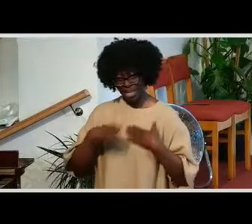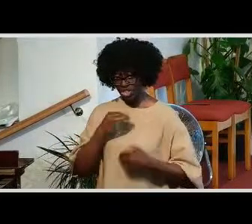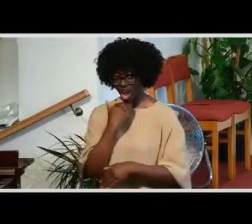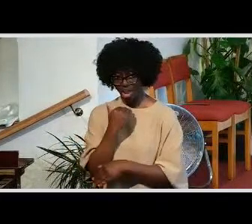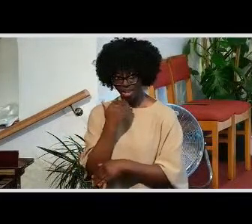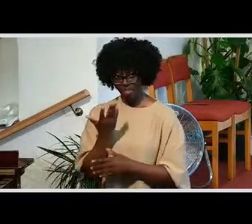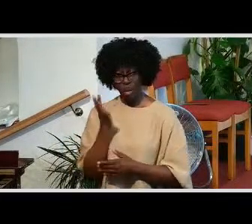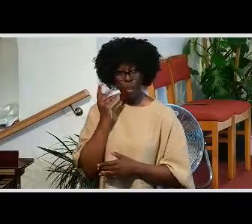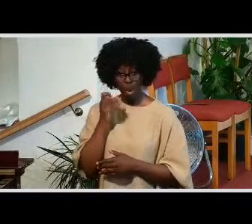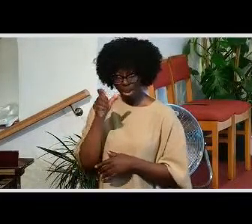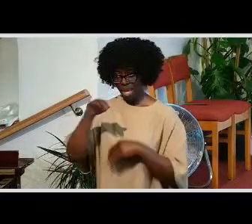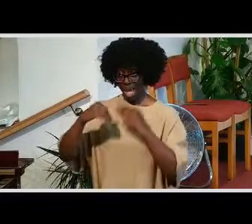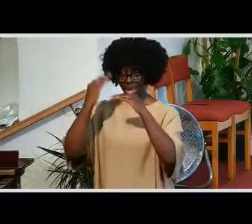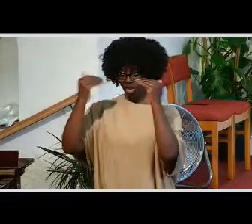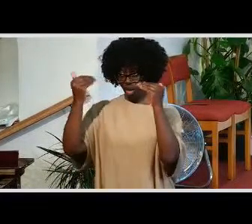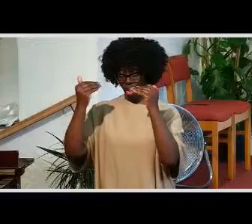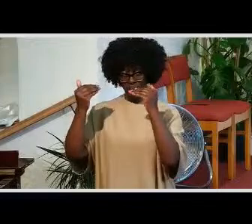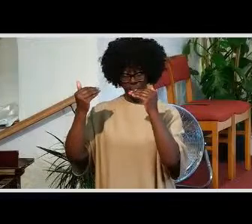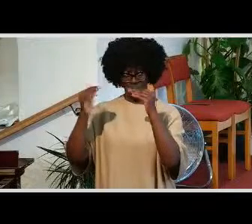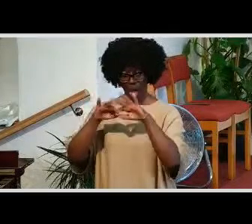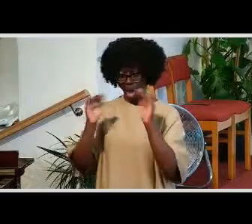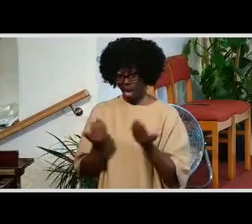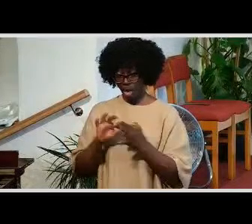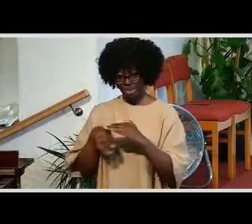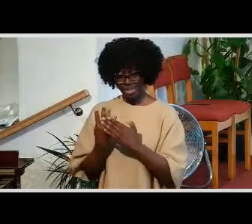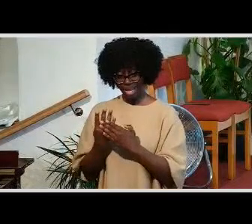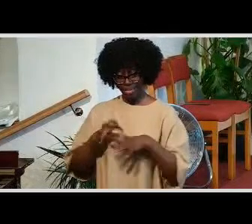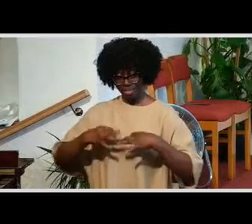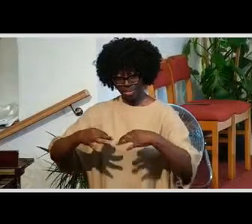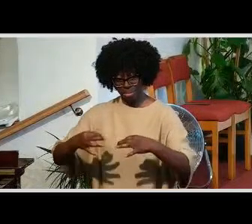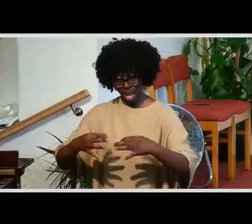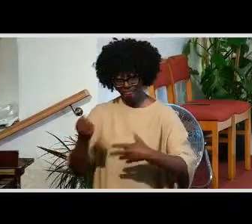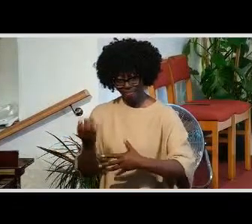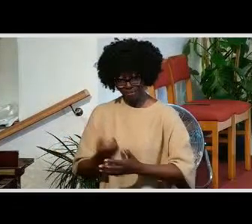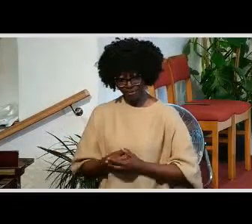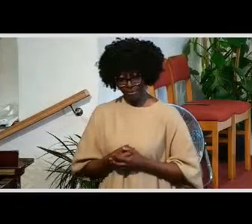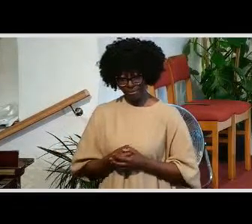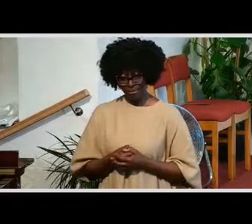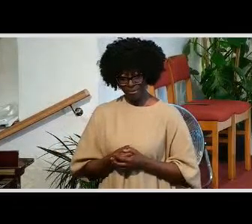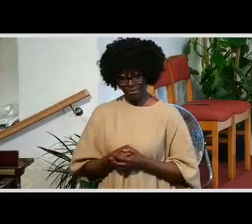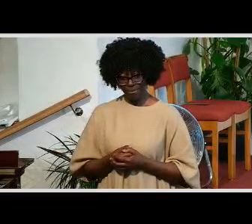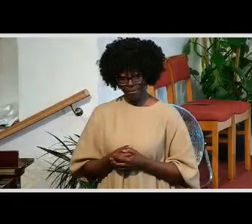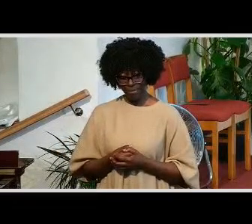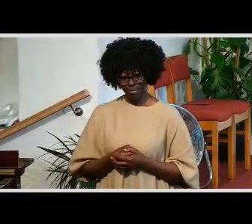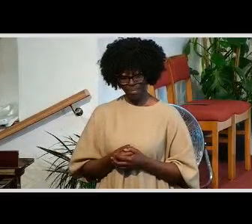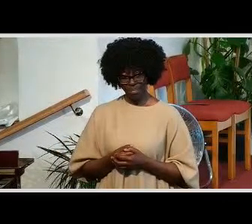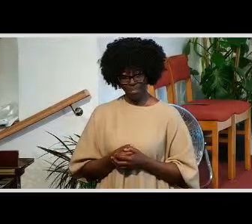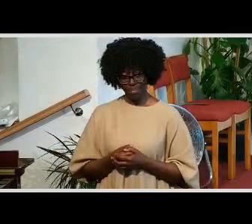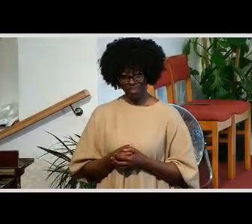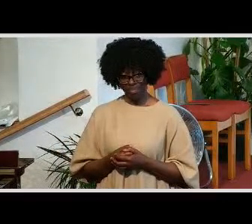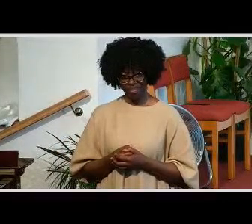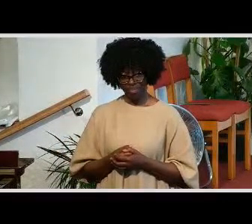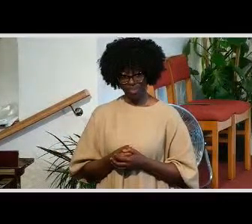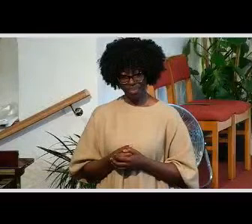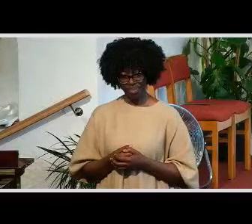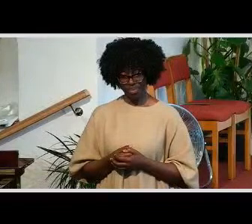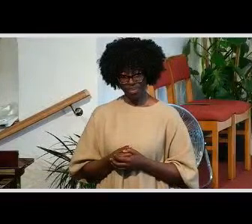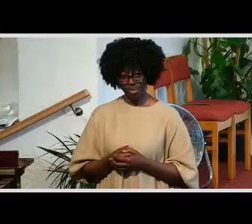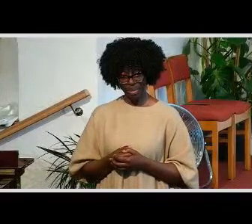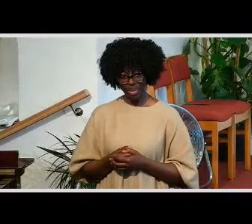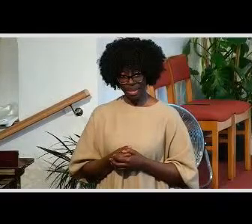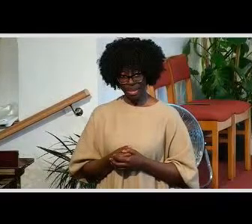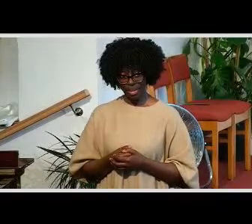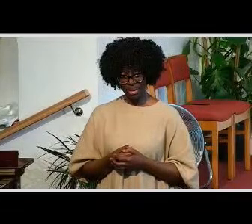will say, well, something's not quite right with that person, they got a penny short or something like that. You know, we describe them in terms that are kind